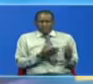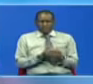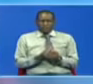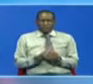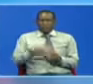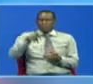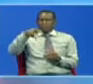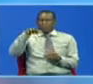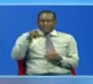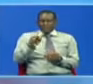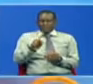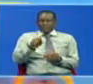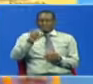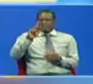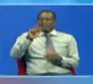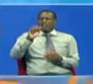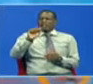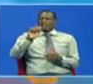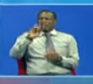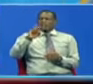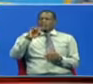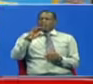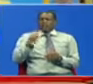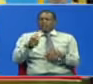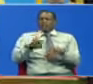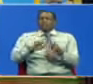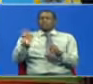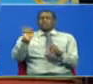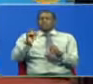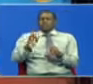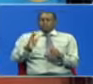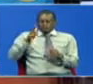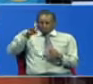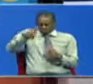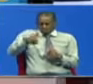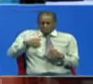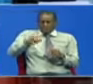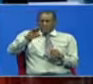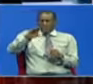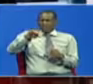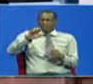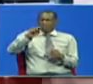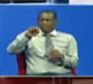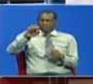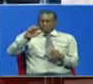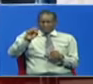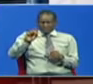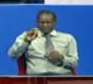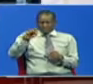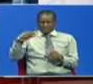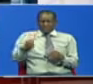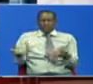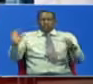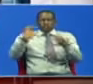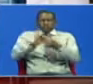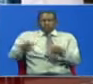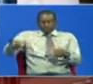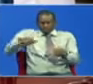P.S. Kaberia from the Ministry of Petroleum and Mining. He's joining us today with a